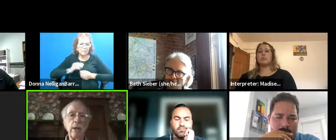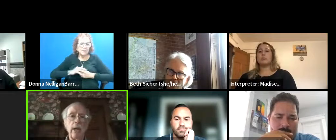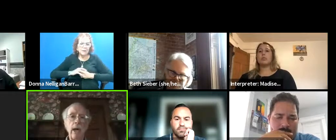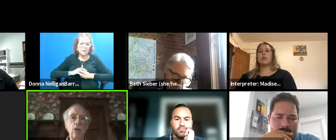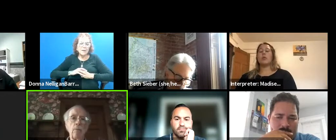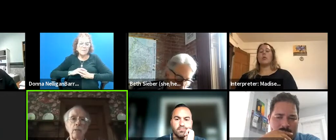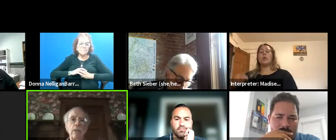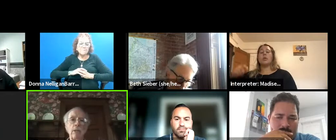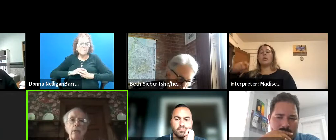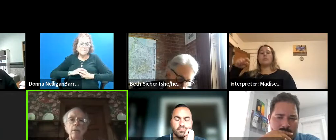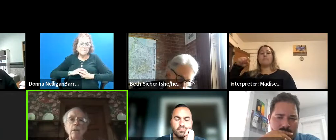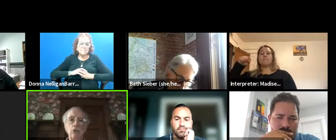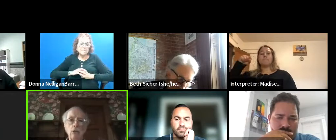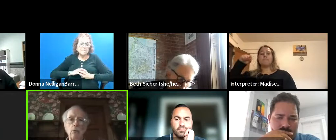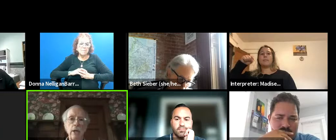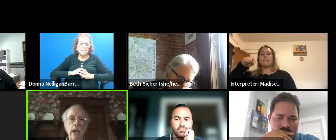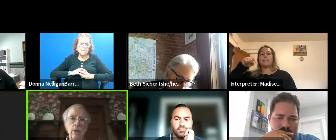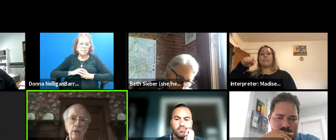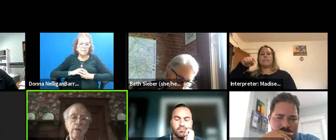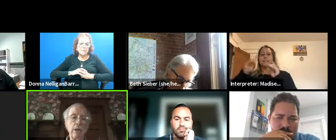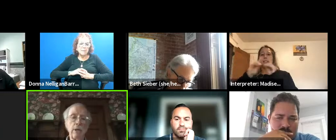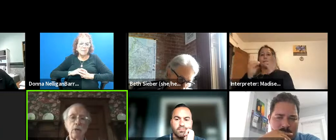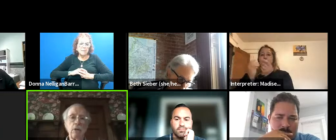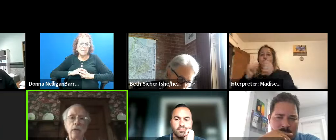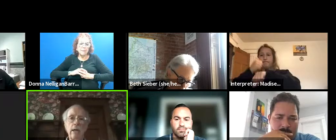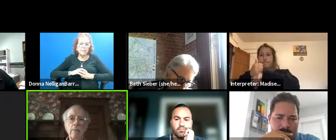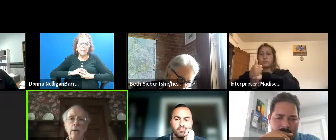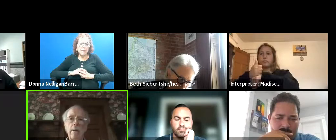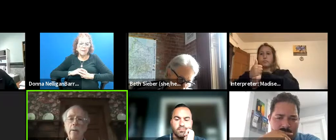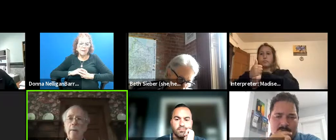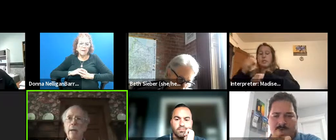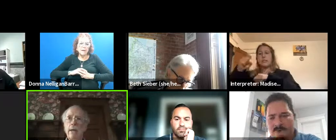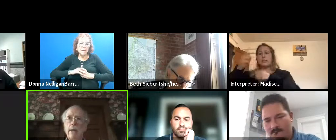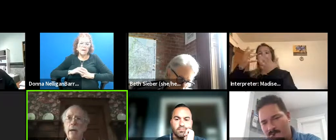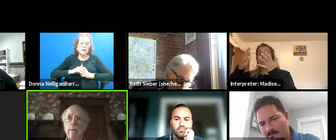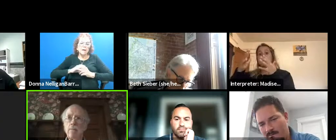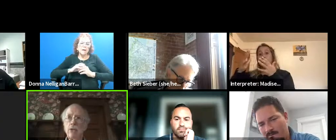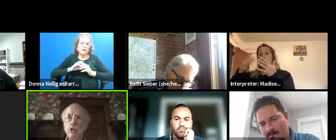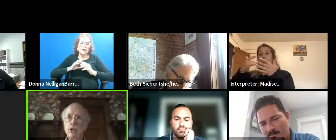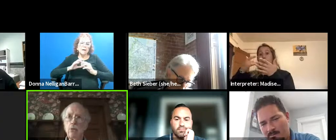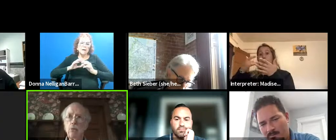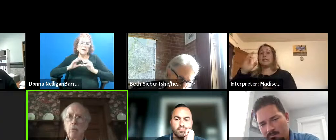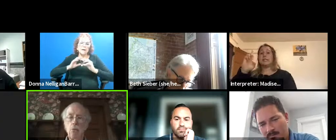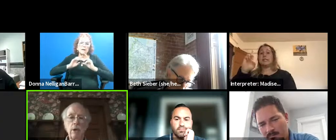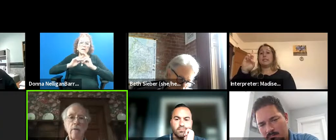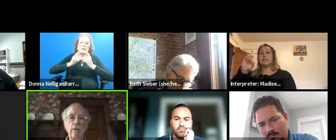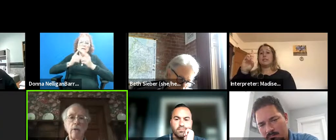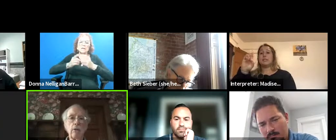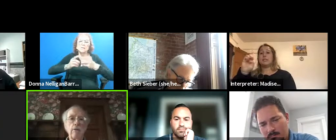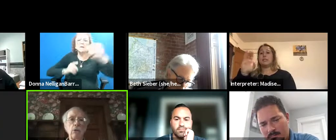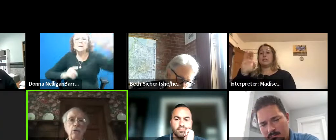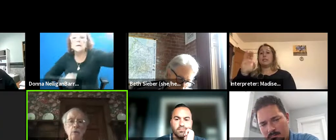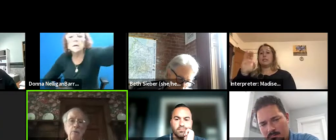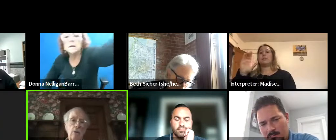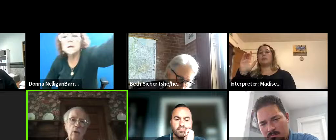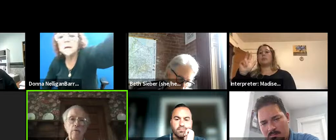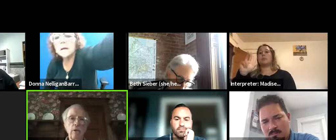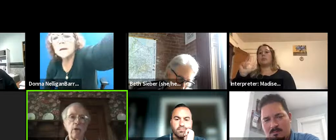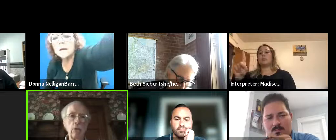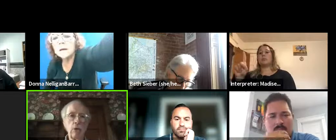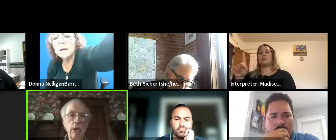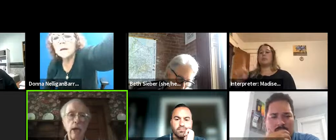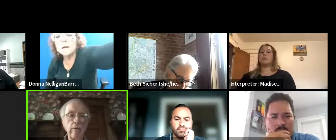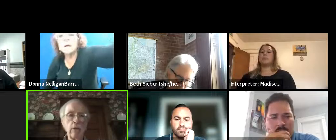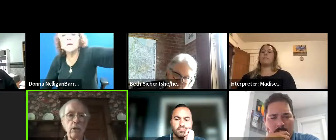31st. I would hope it to be done sooner than that, significantly sooner than that. But since one never knows the future, one,